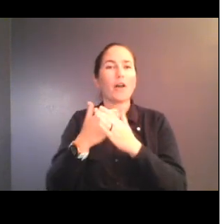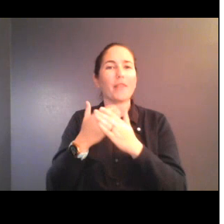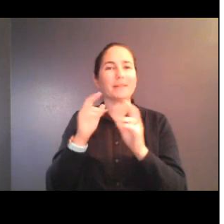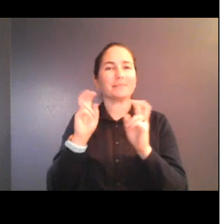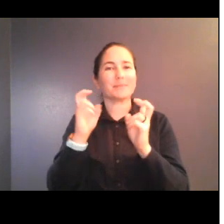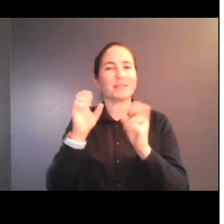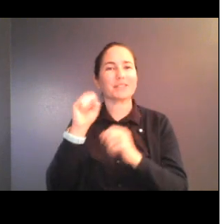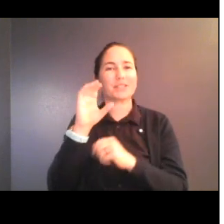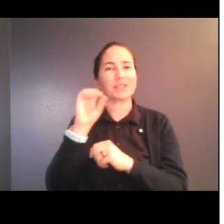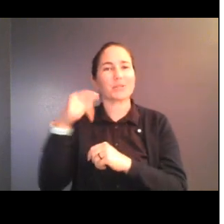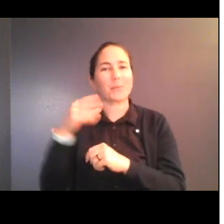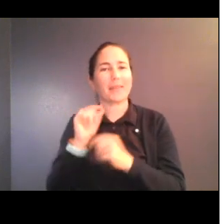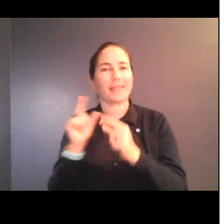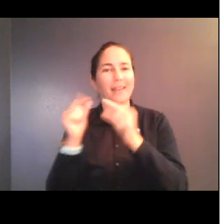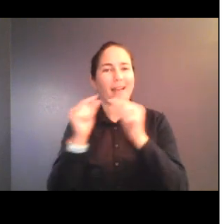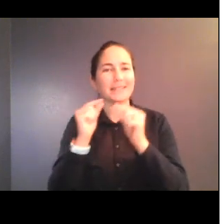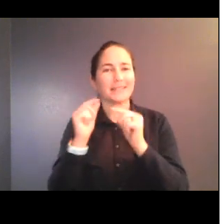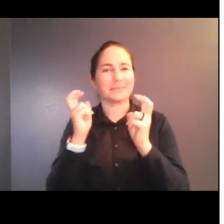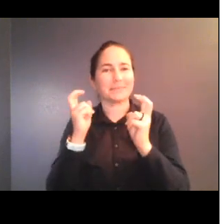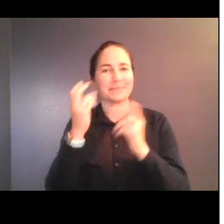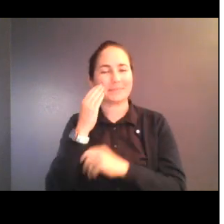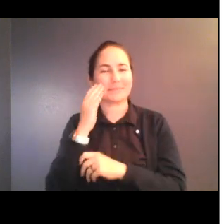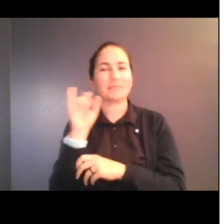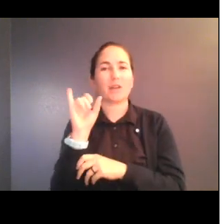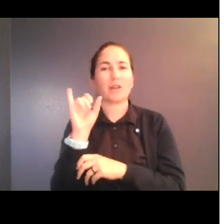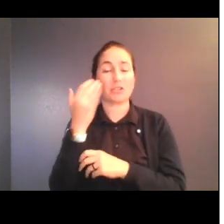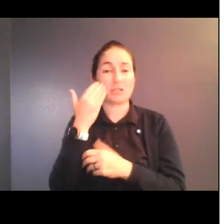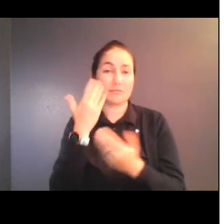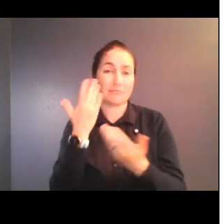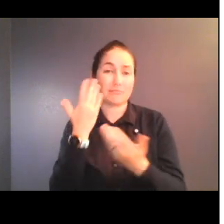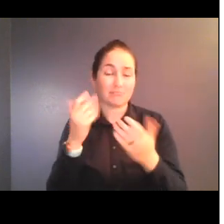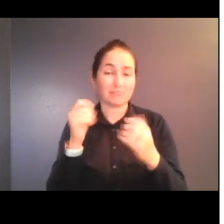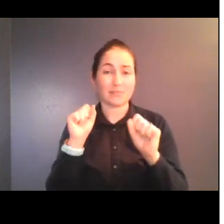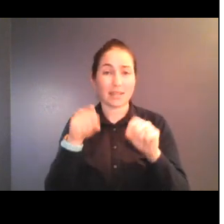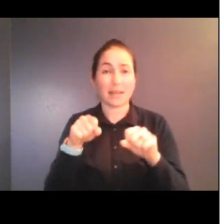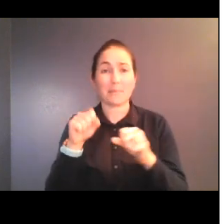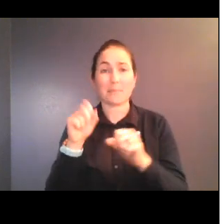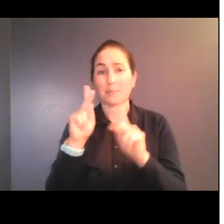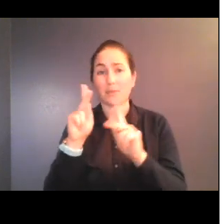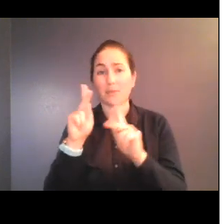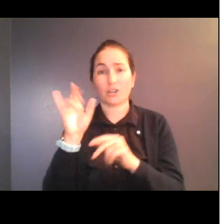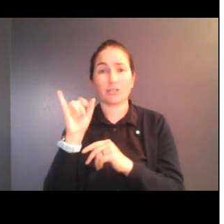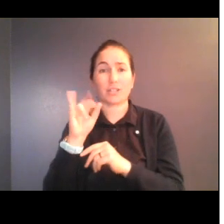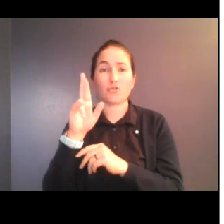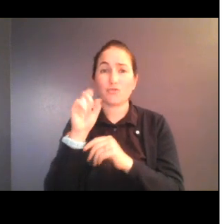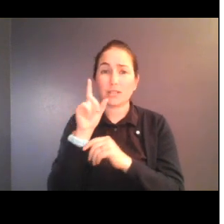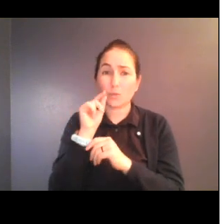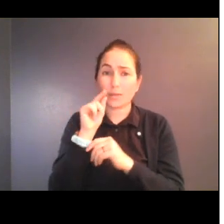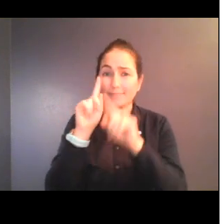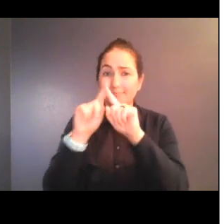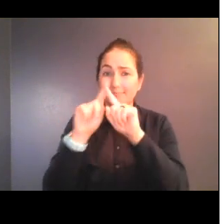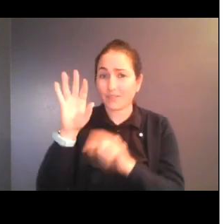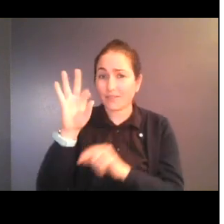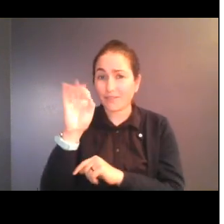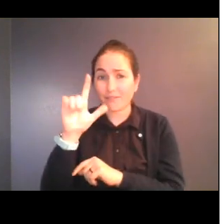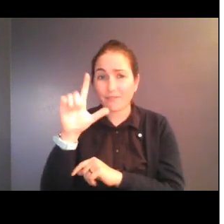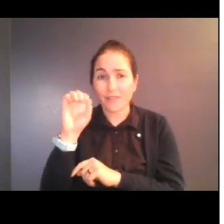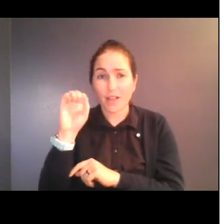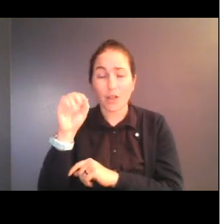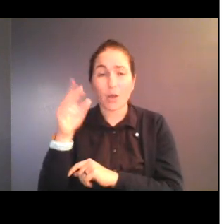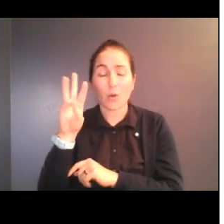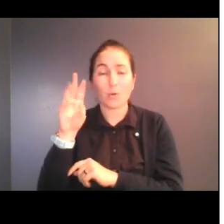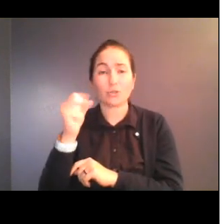when you're on Linguist Twitter. You also, again, have people are retweeting fellowships, or, you're gonna get an inside